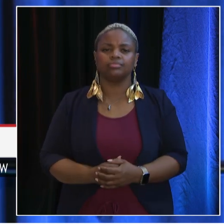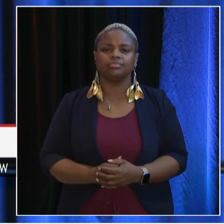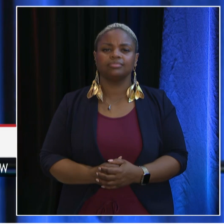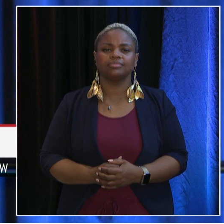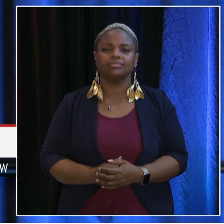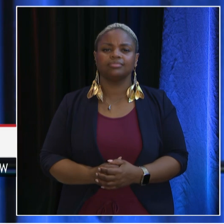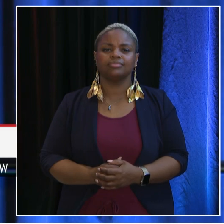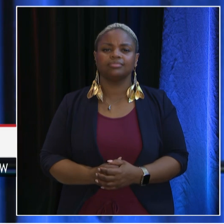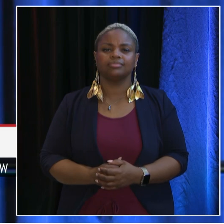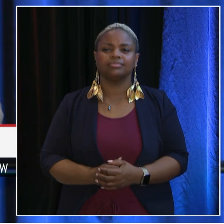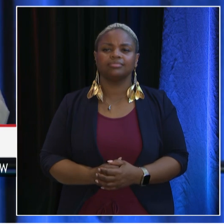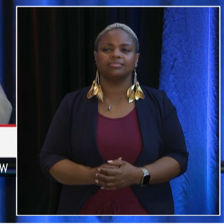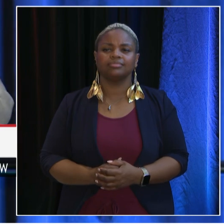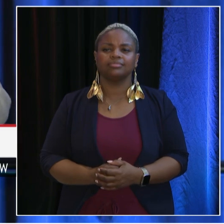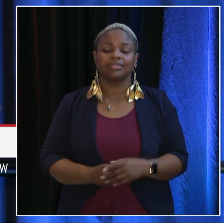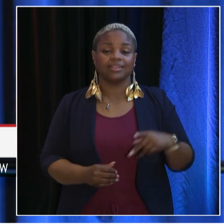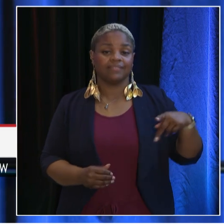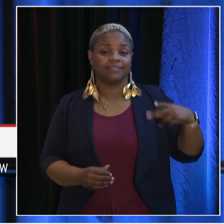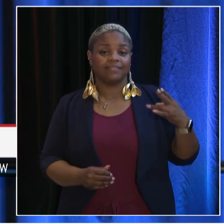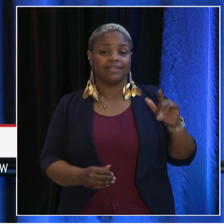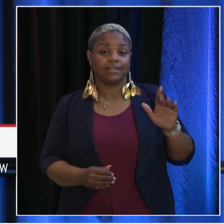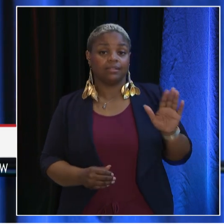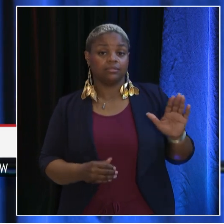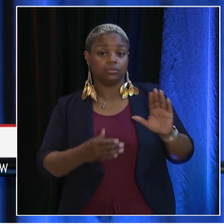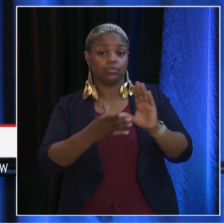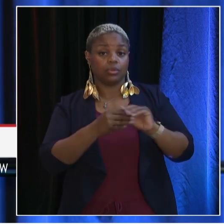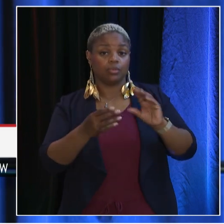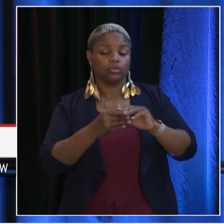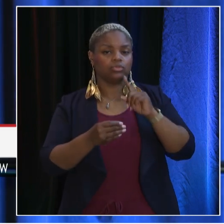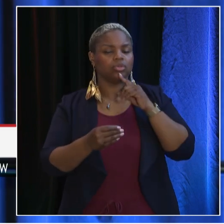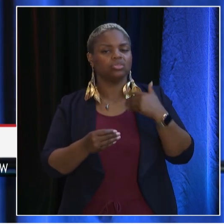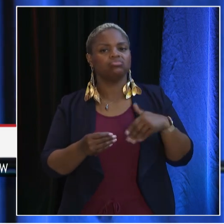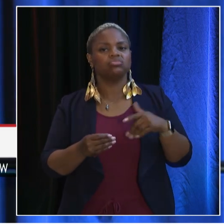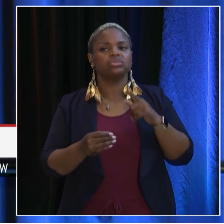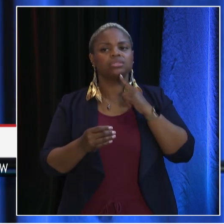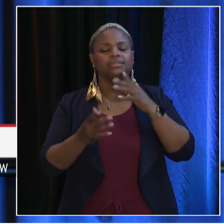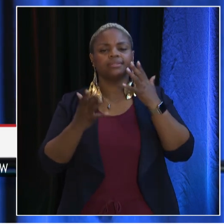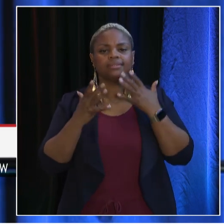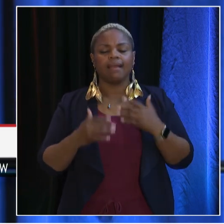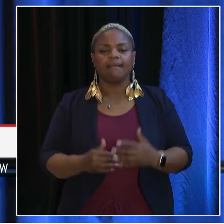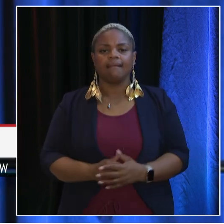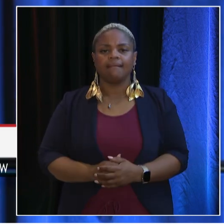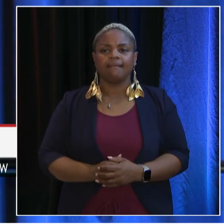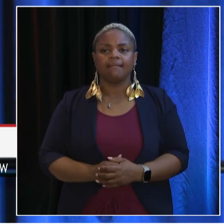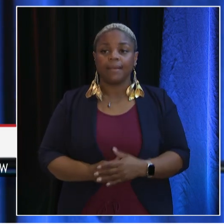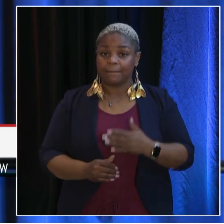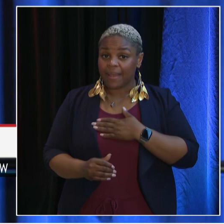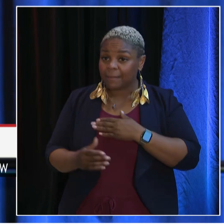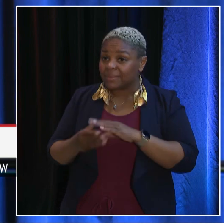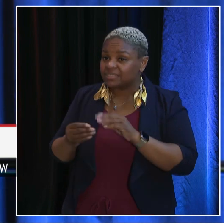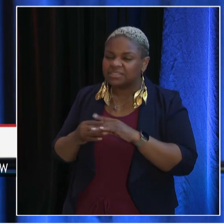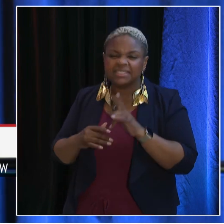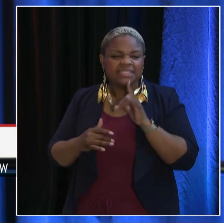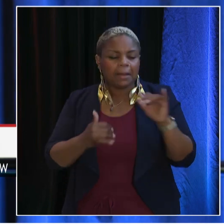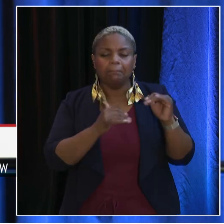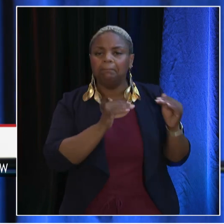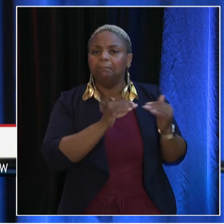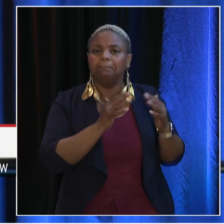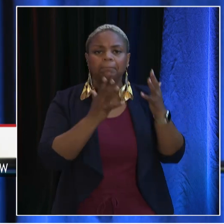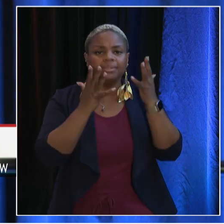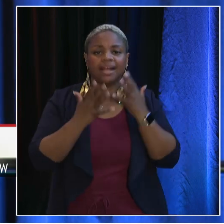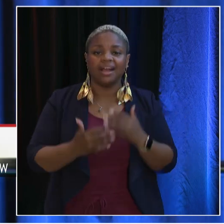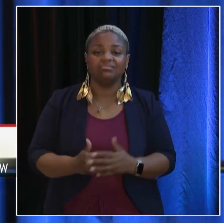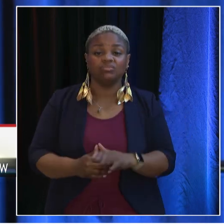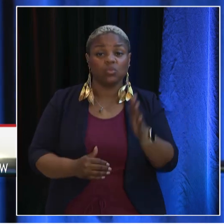Phil gave us a somber message, and mine is equally somber because people ask me every single